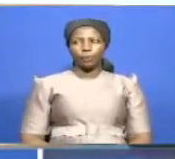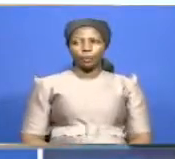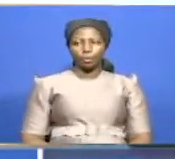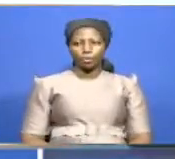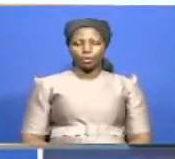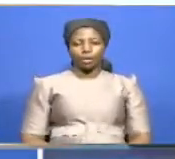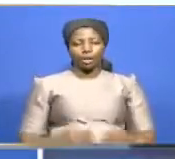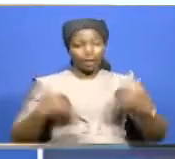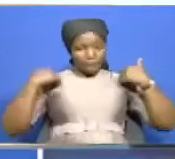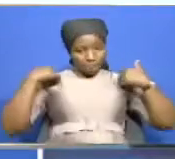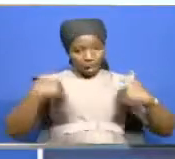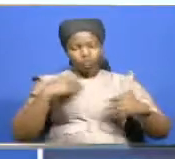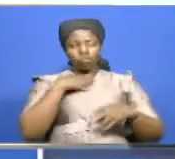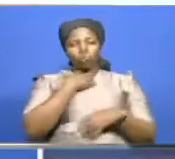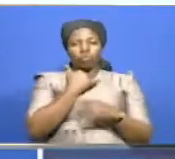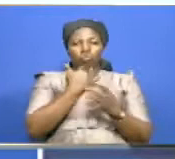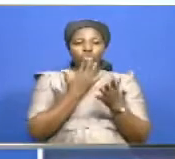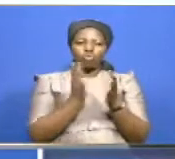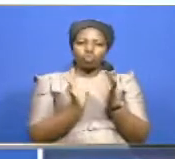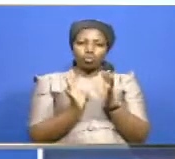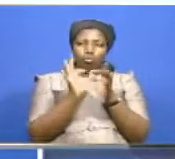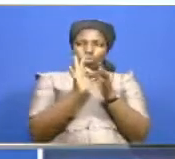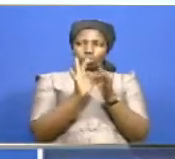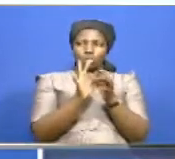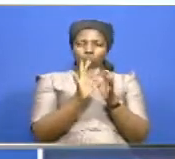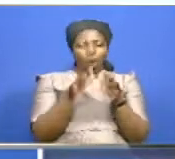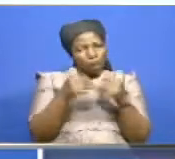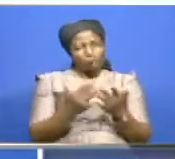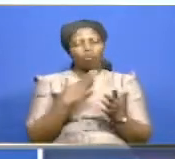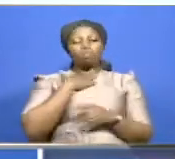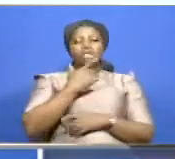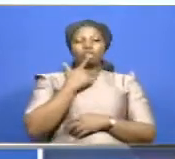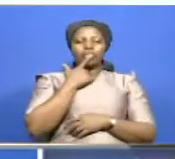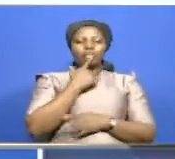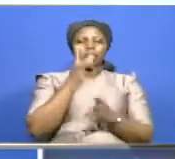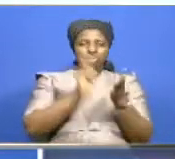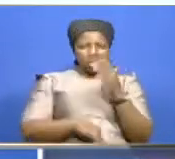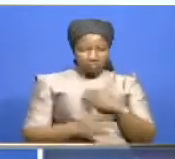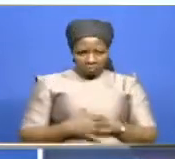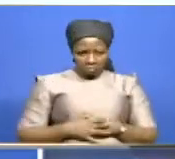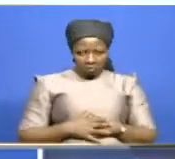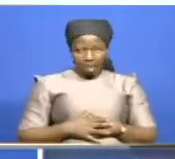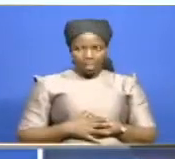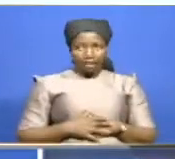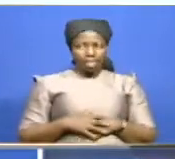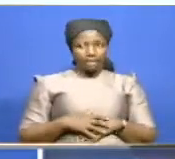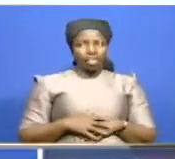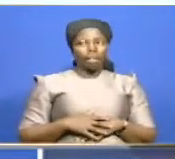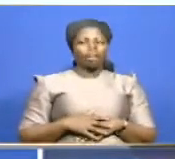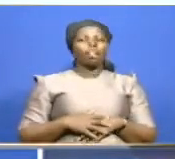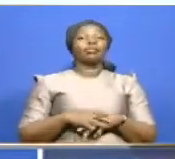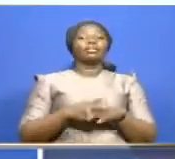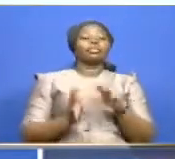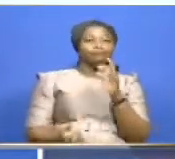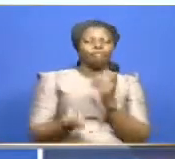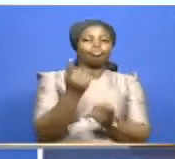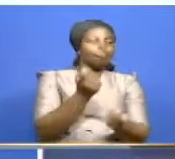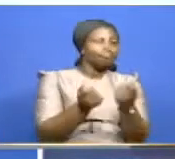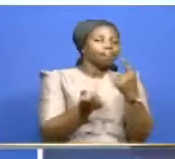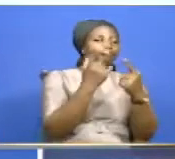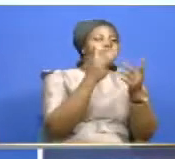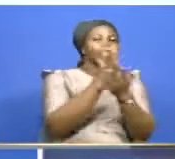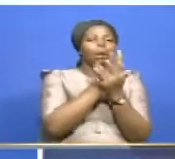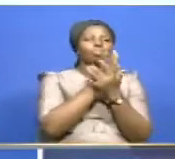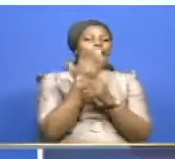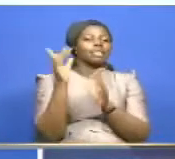I would like to join, to point out the threat of some emerging digital gangs that are advancing social